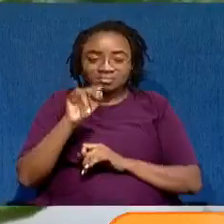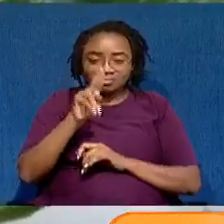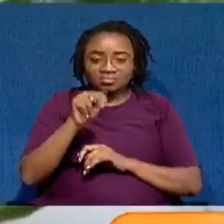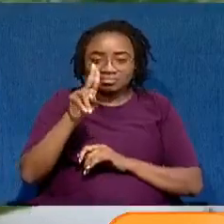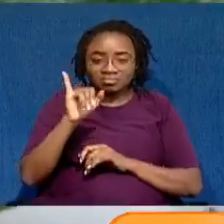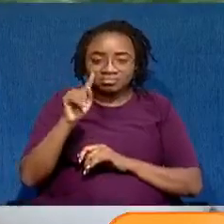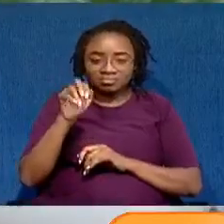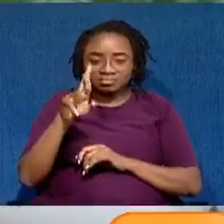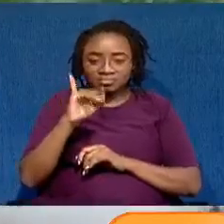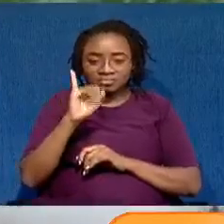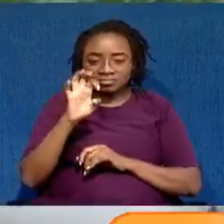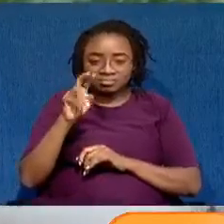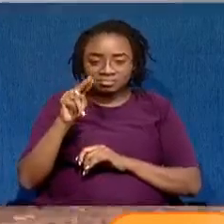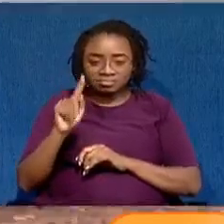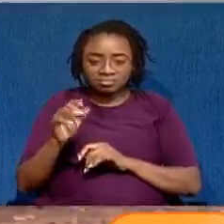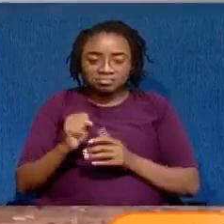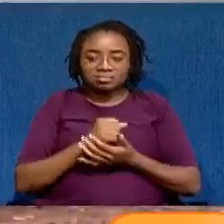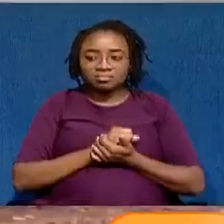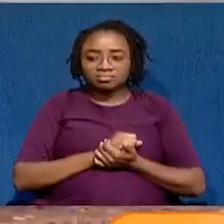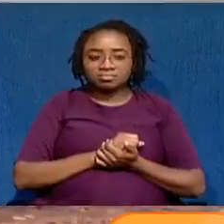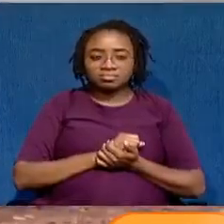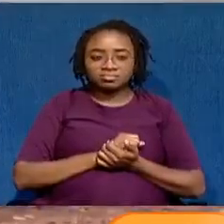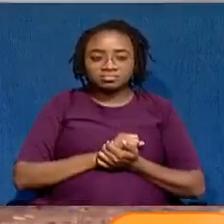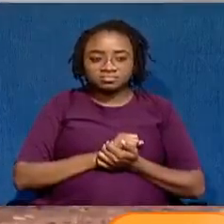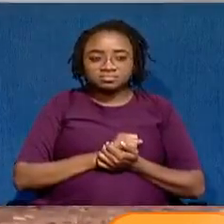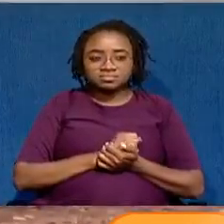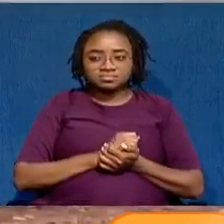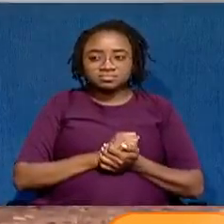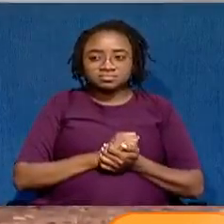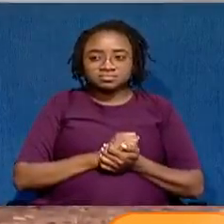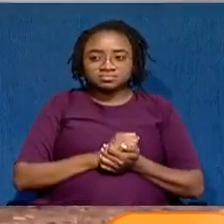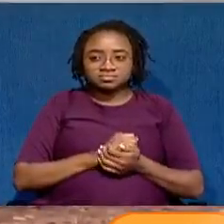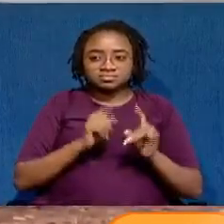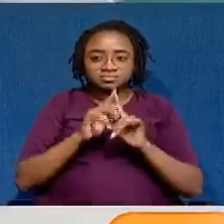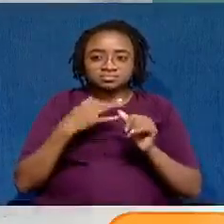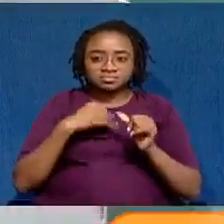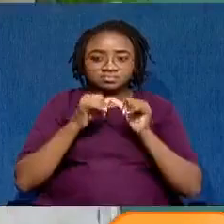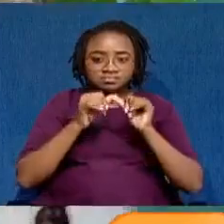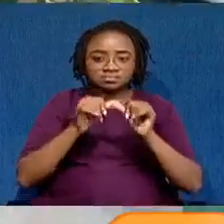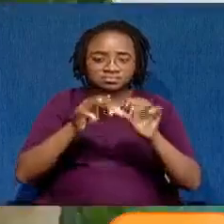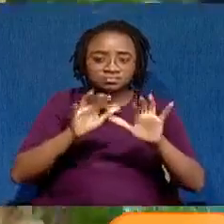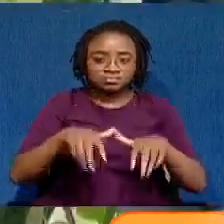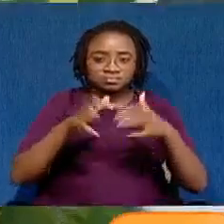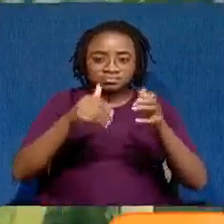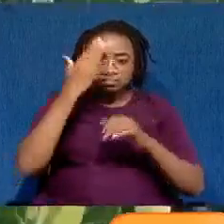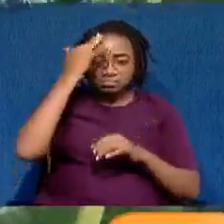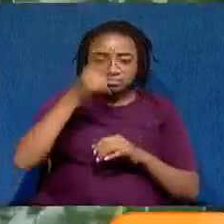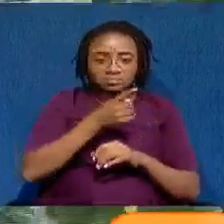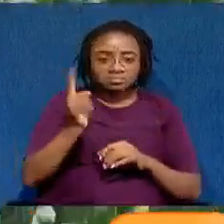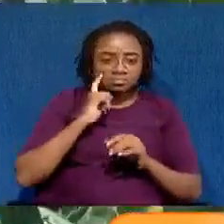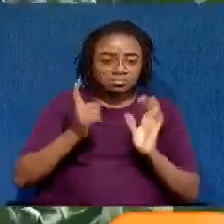about these integrated aquaponics, I may say it's a way of sustainable farming, because you realize that some